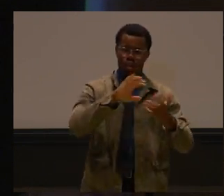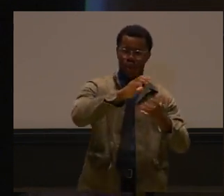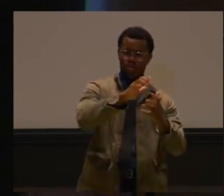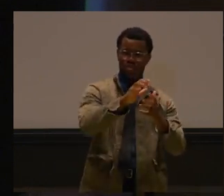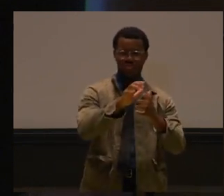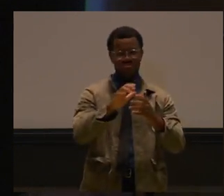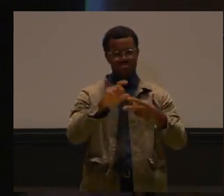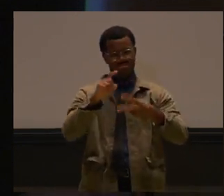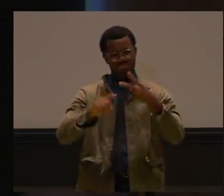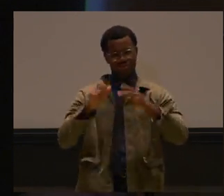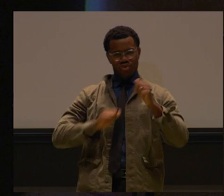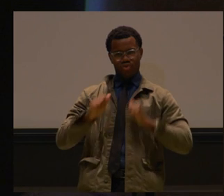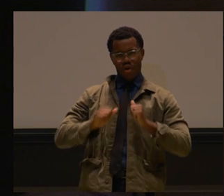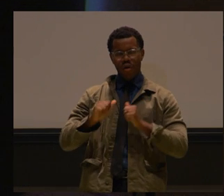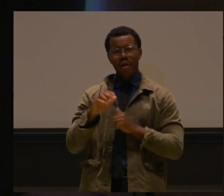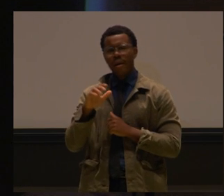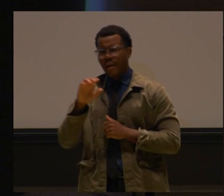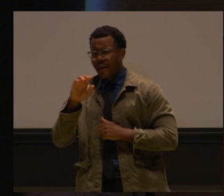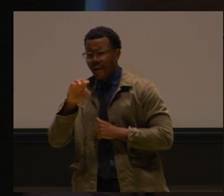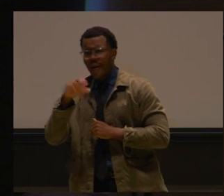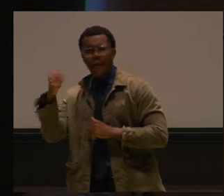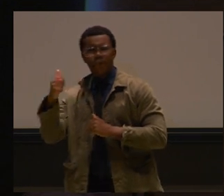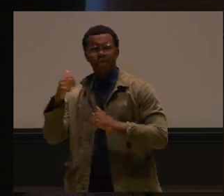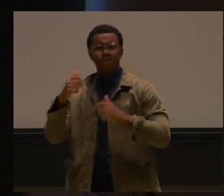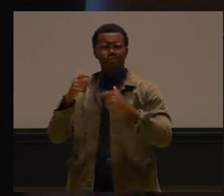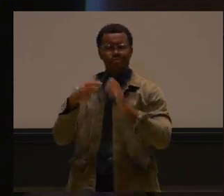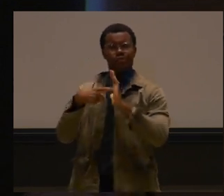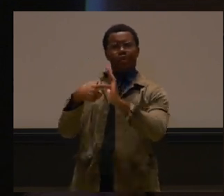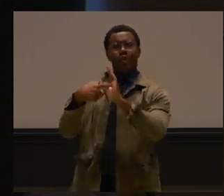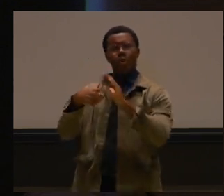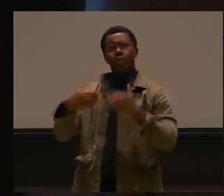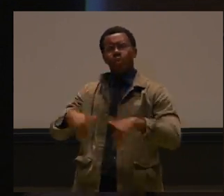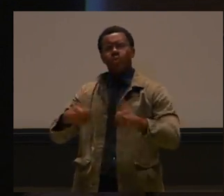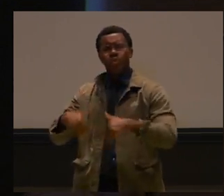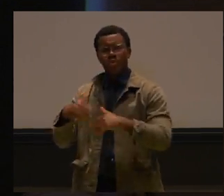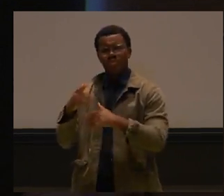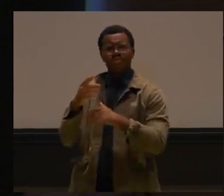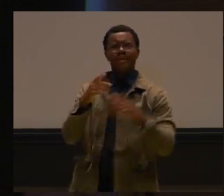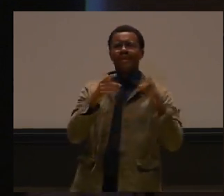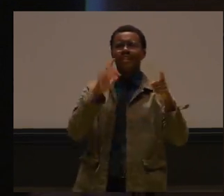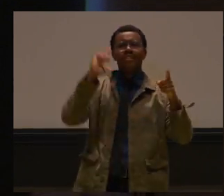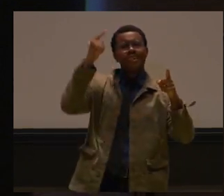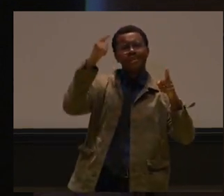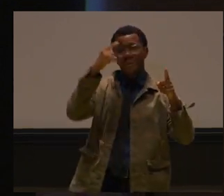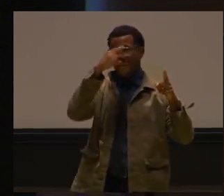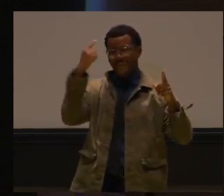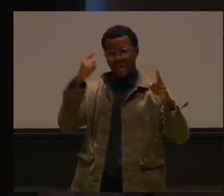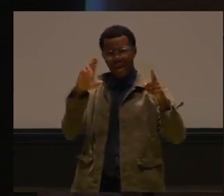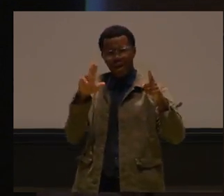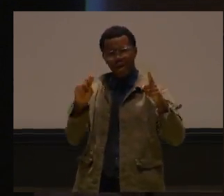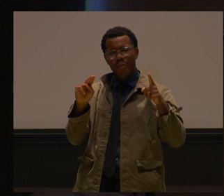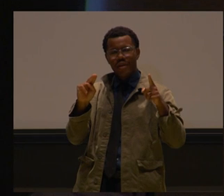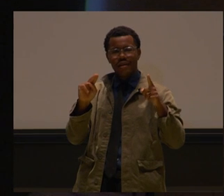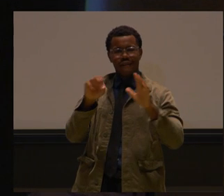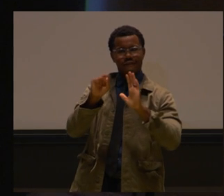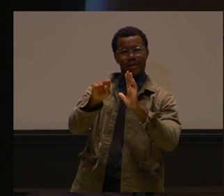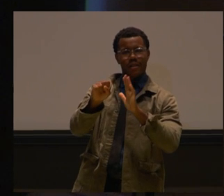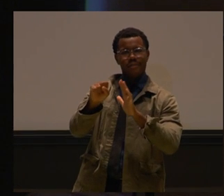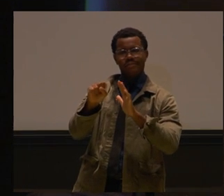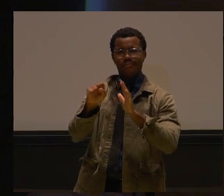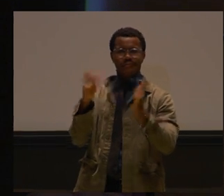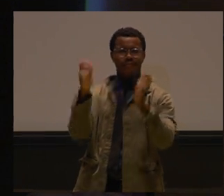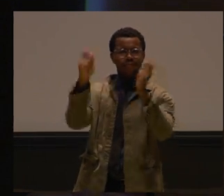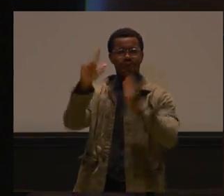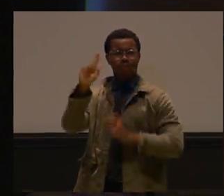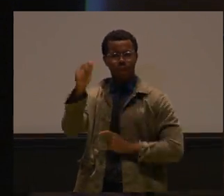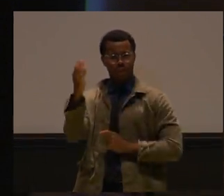film, Magpie Sings the Blues, became an official selection at London's Black Urban Film Festival in